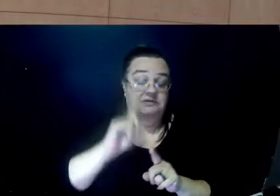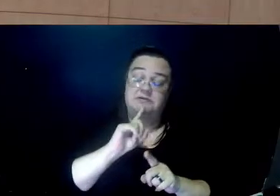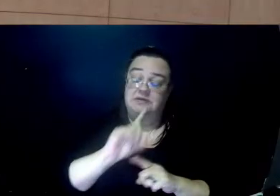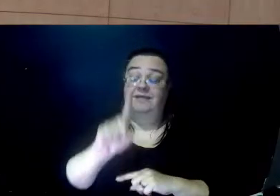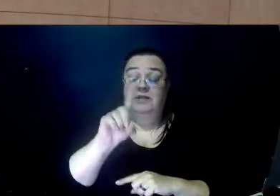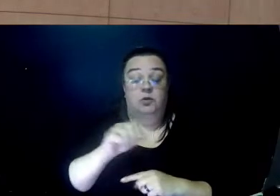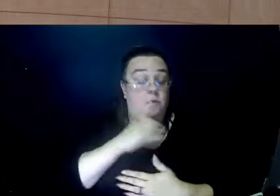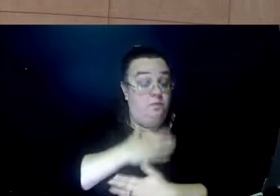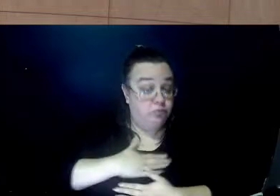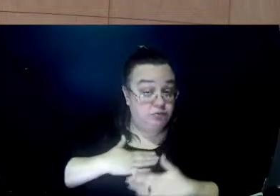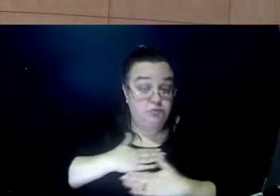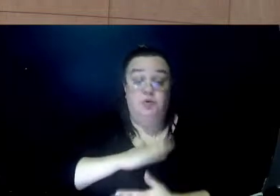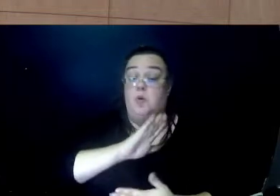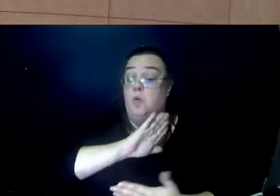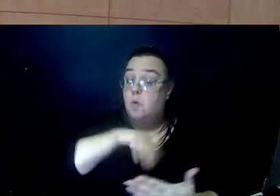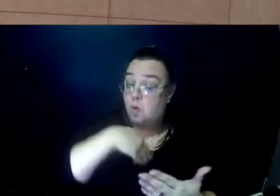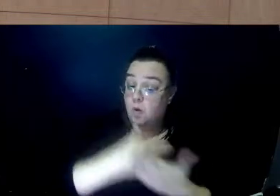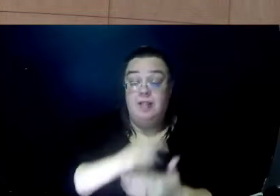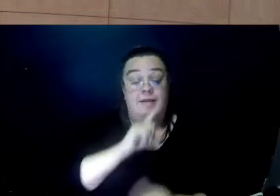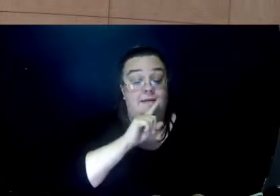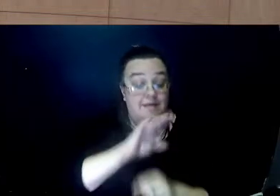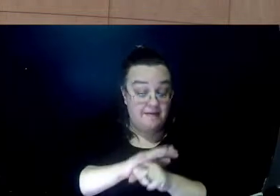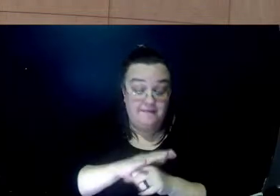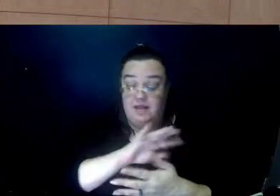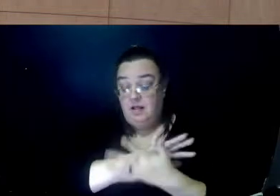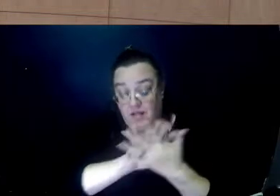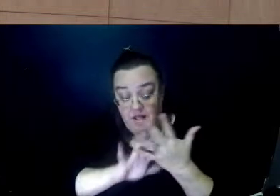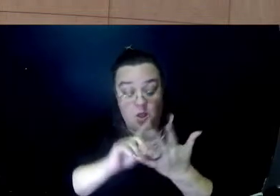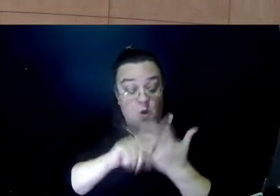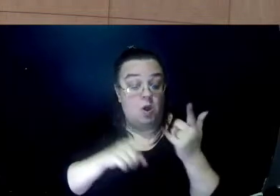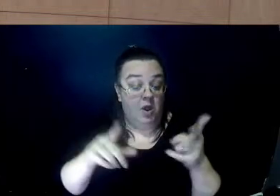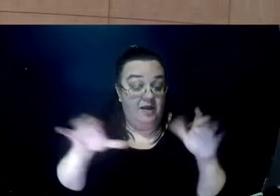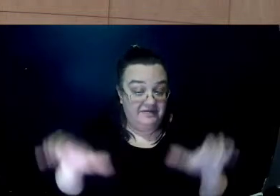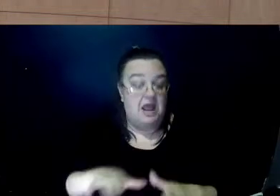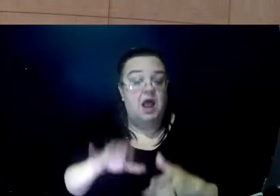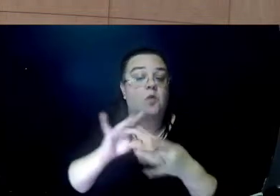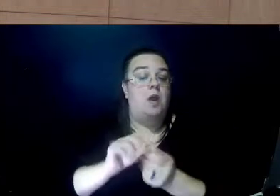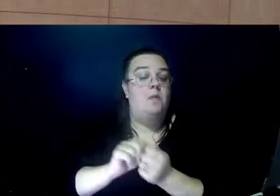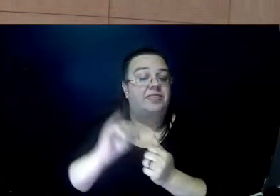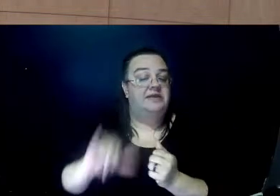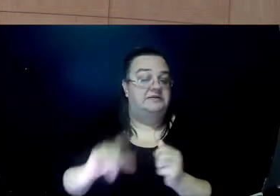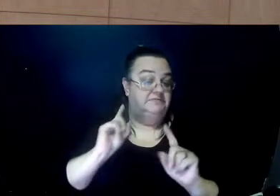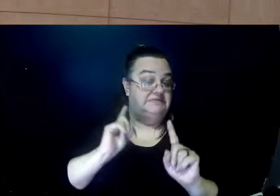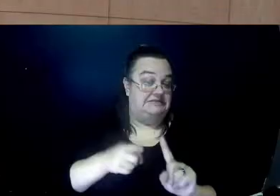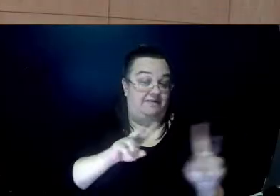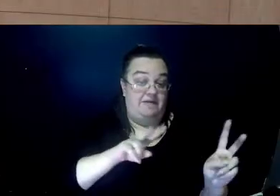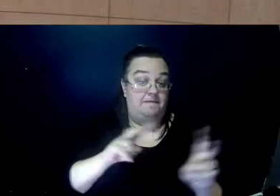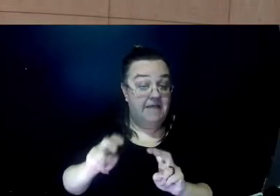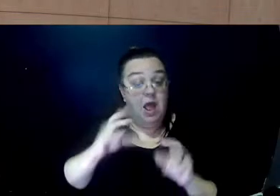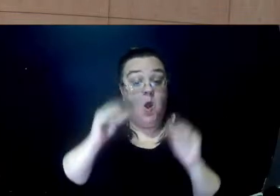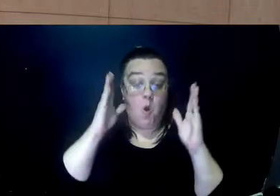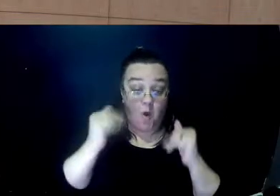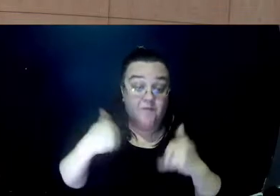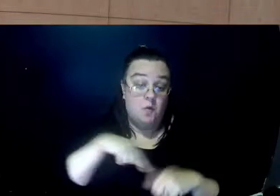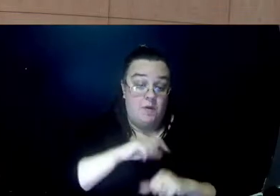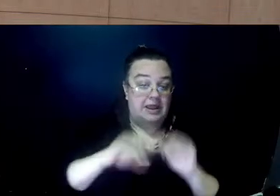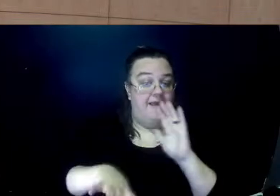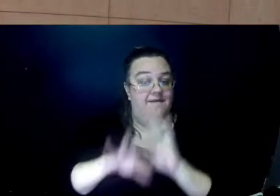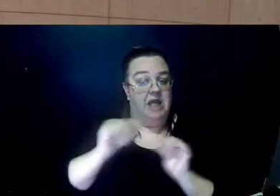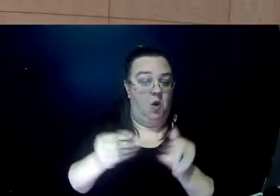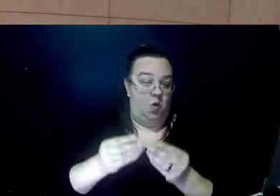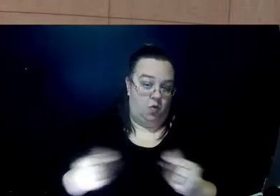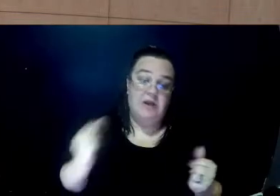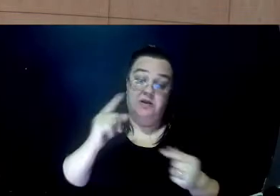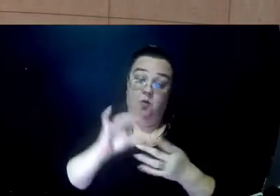appreciate all the commitment and the things that you have done regarding this particular matter, and hope we come to a resolution regarding this pretty